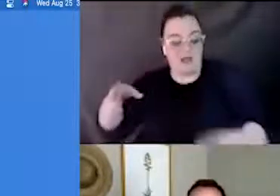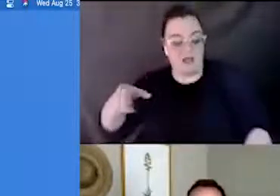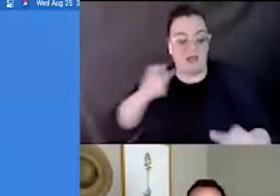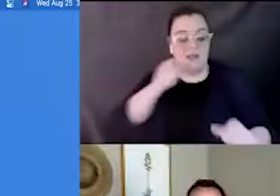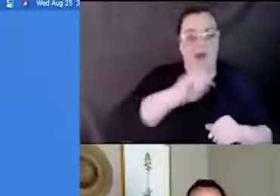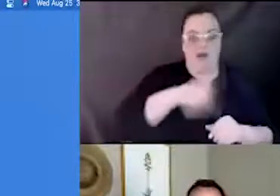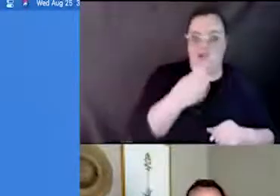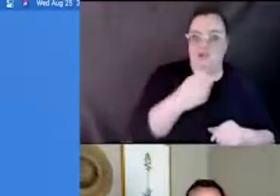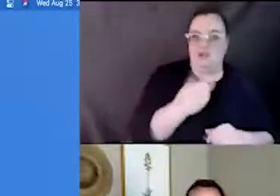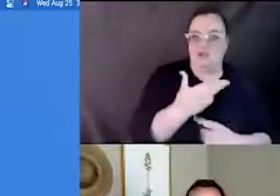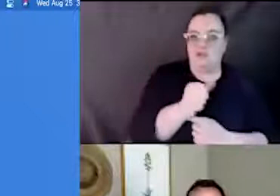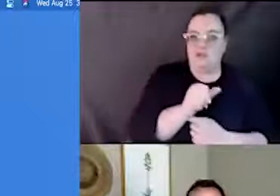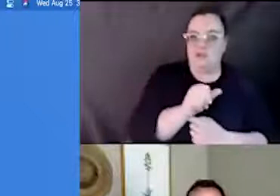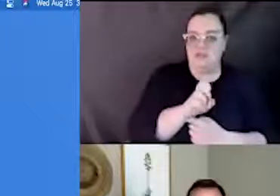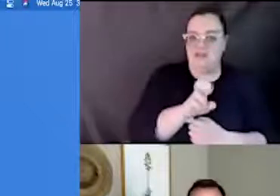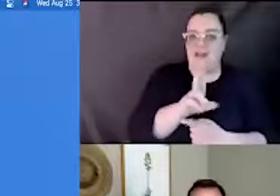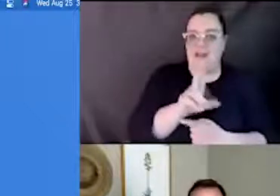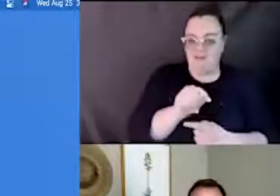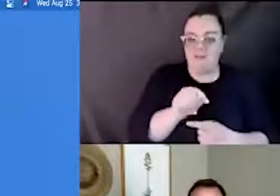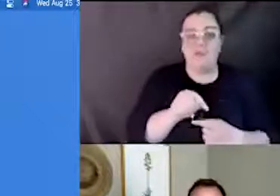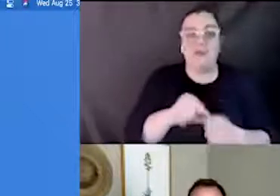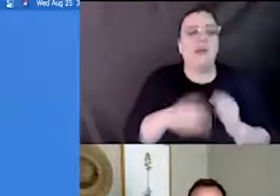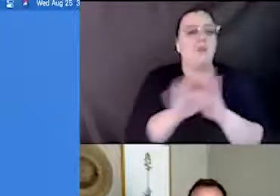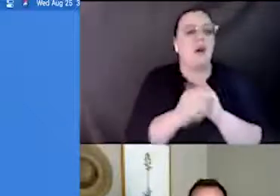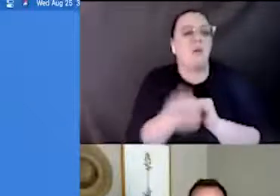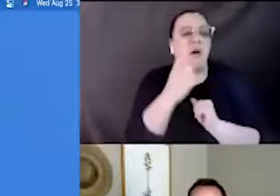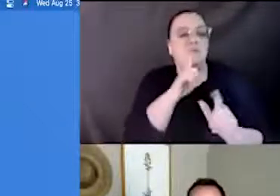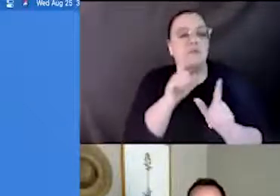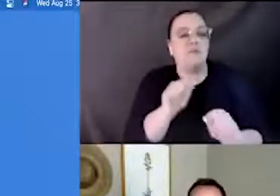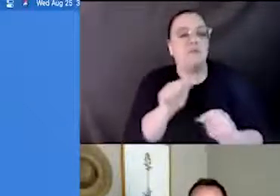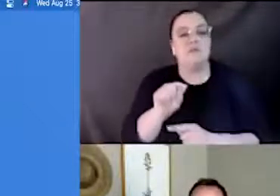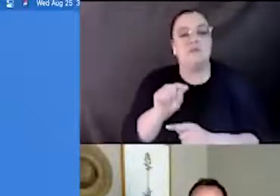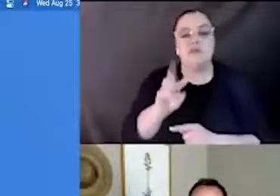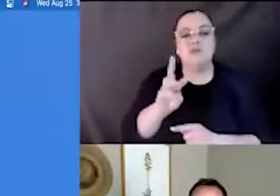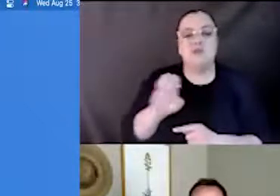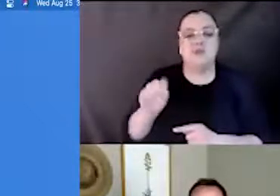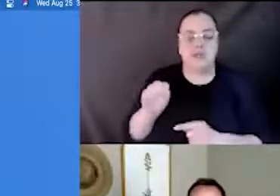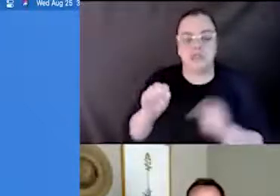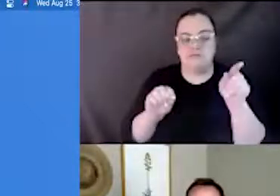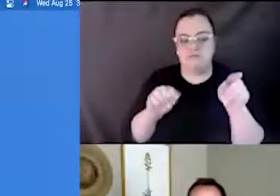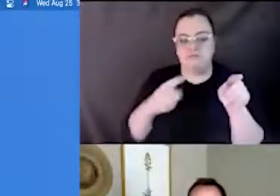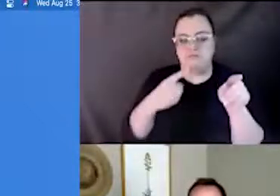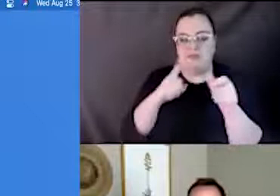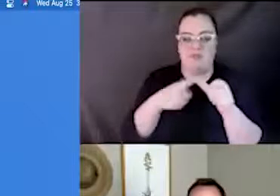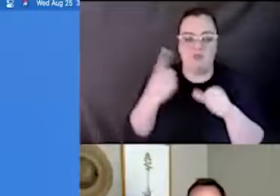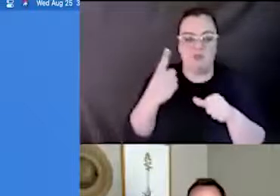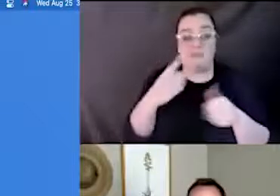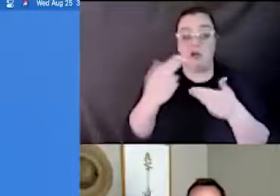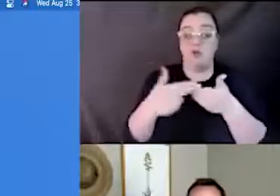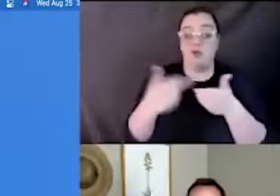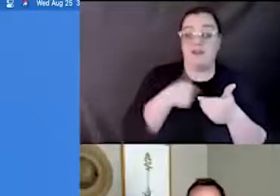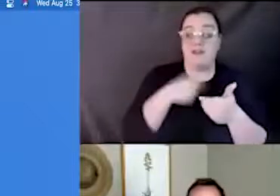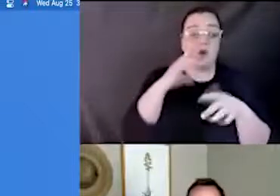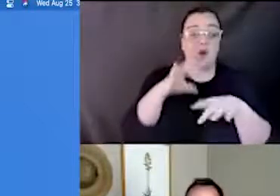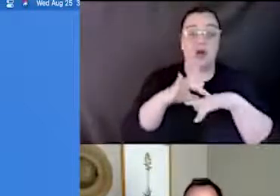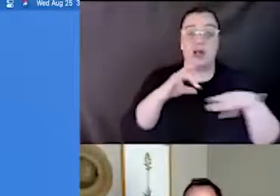And also, we'll take a tweet here, and let's just use the simple join us for ShakeOut tweet. That's the top